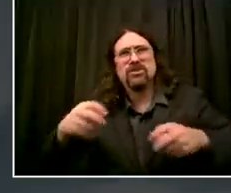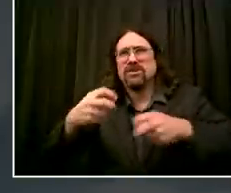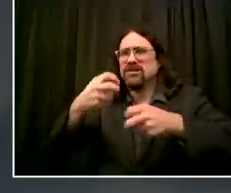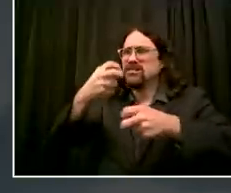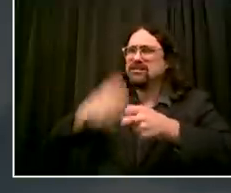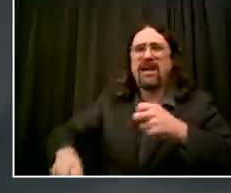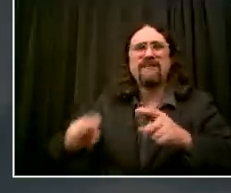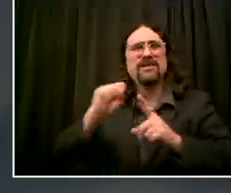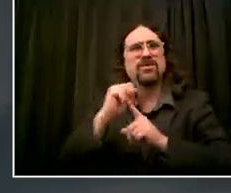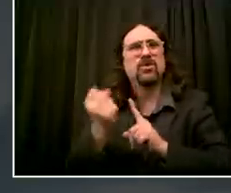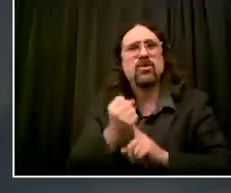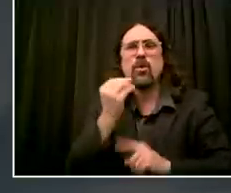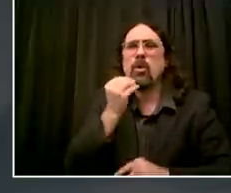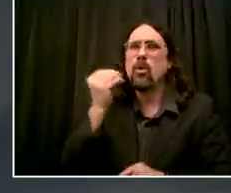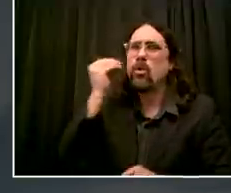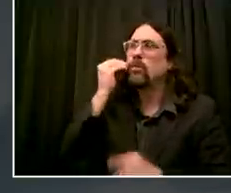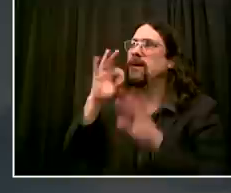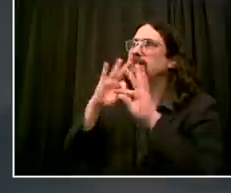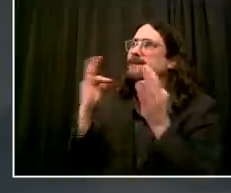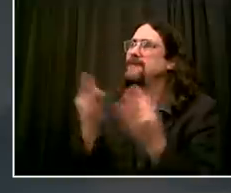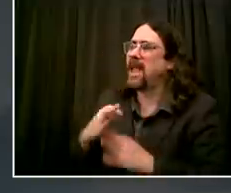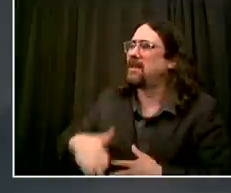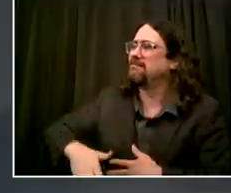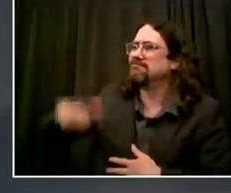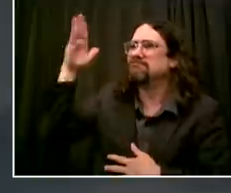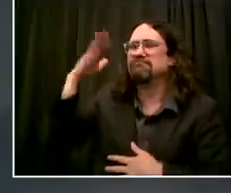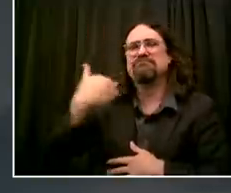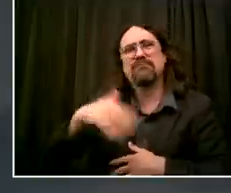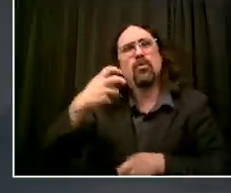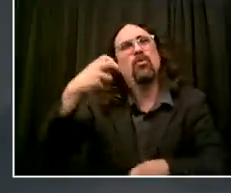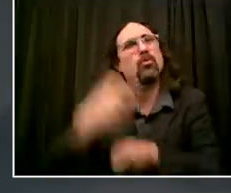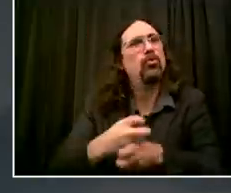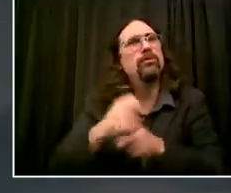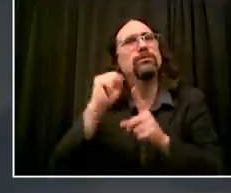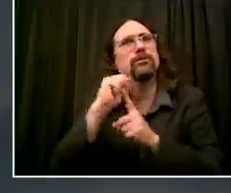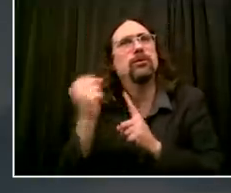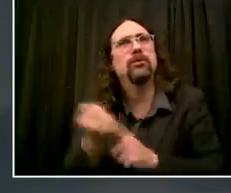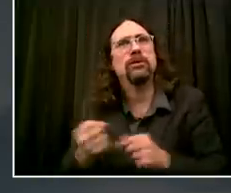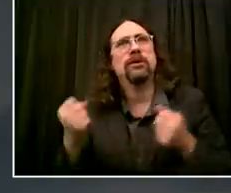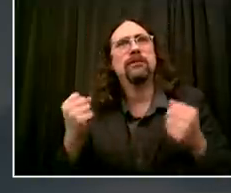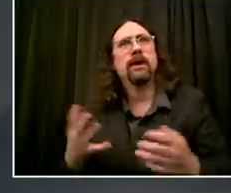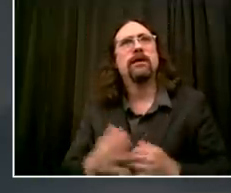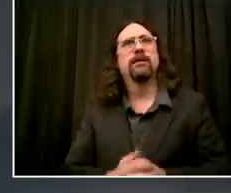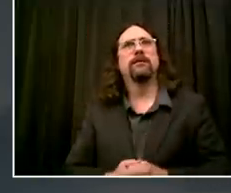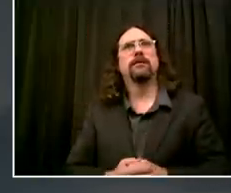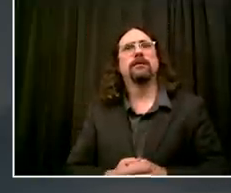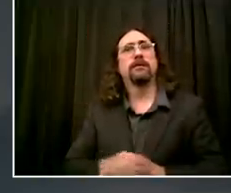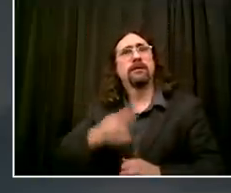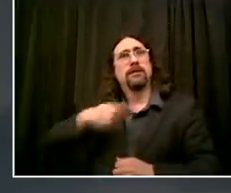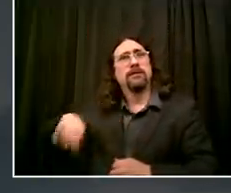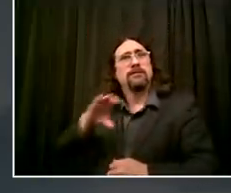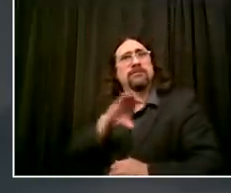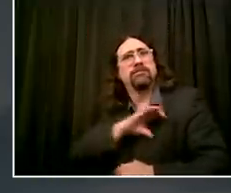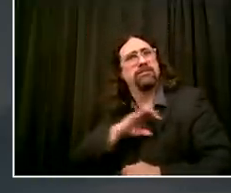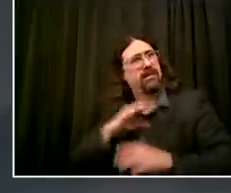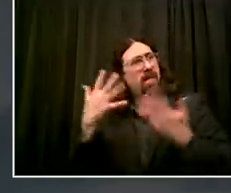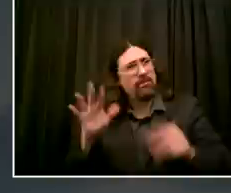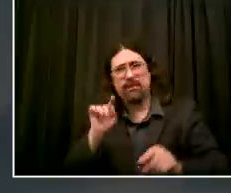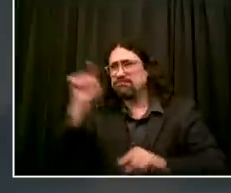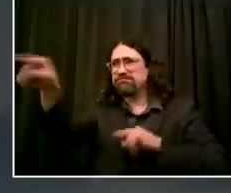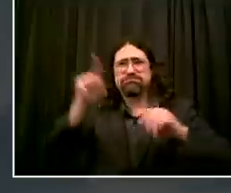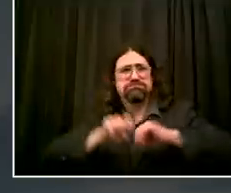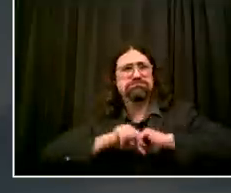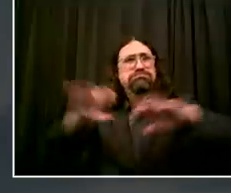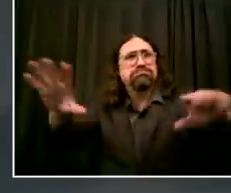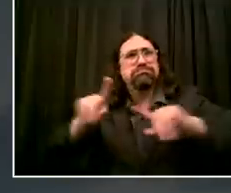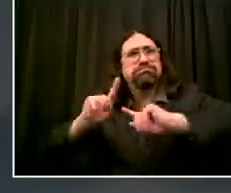this kid. There is an incredible opportunity here, and it's not going to be an opportunity like many other things that is solved solely by the police, but